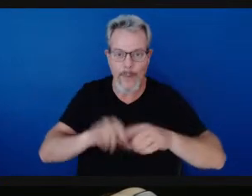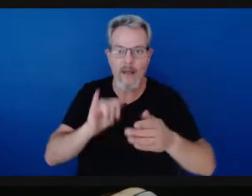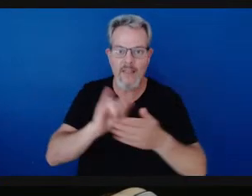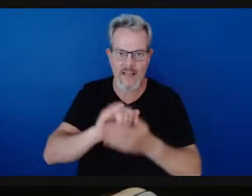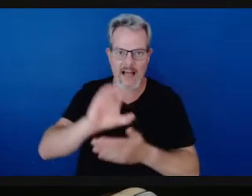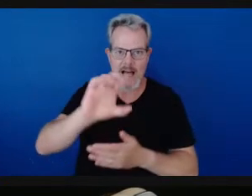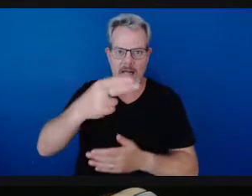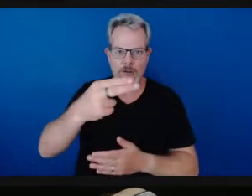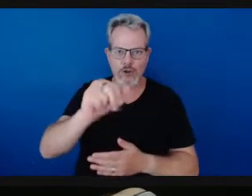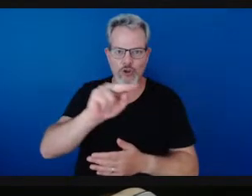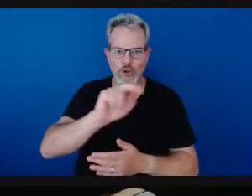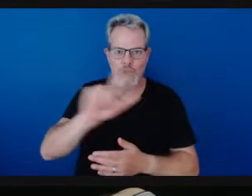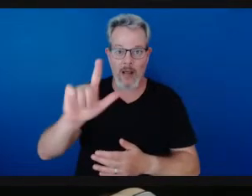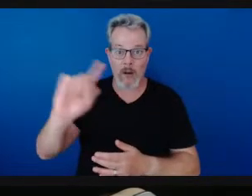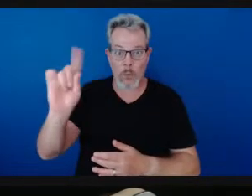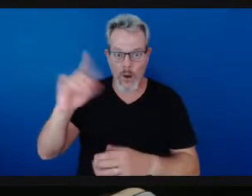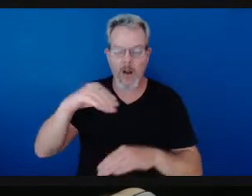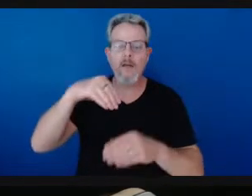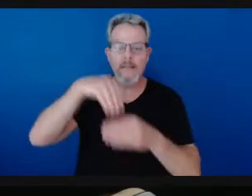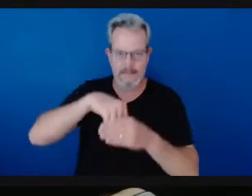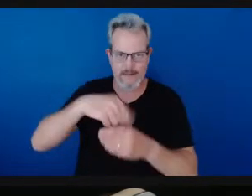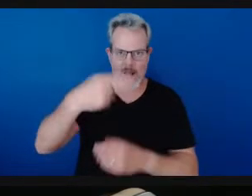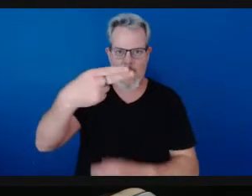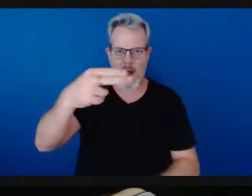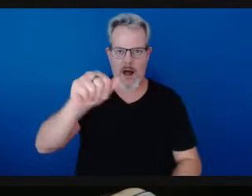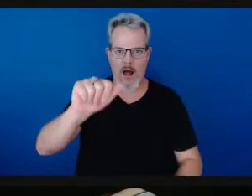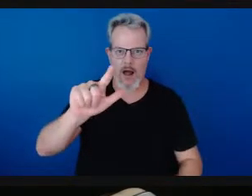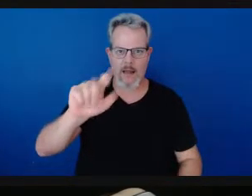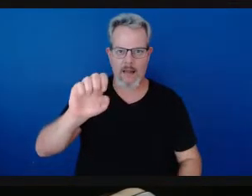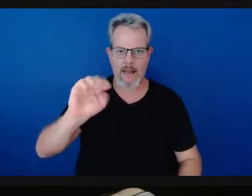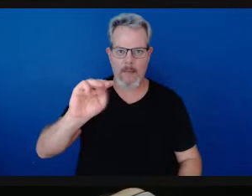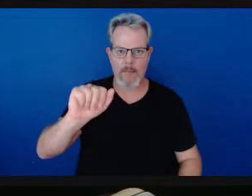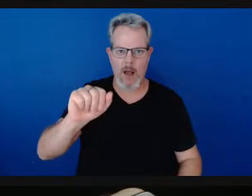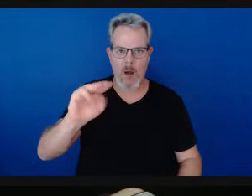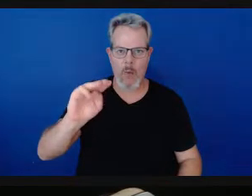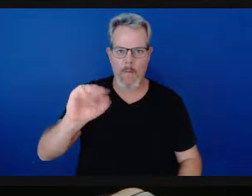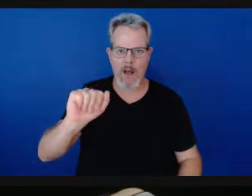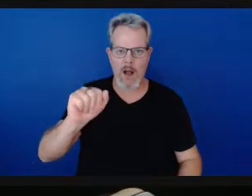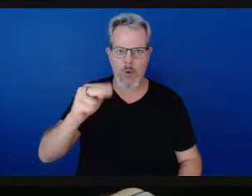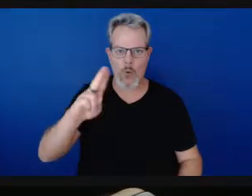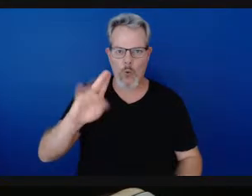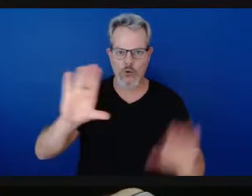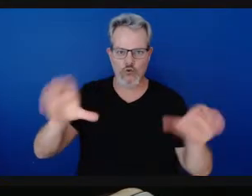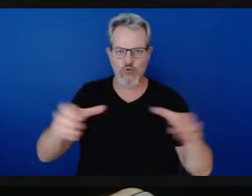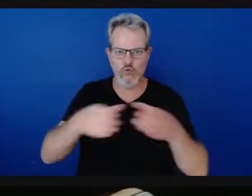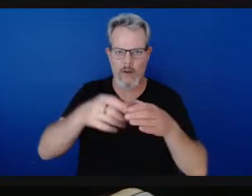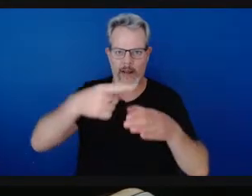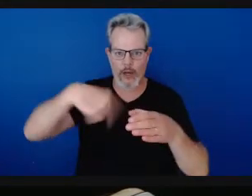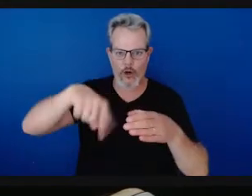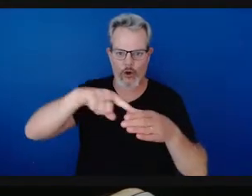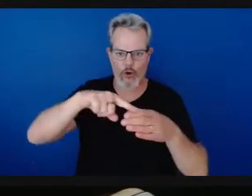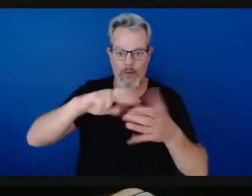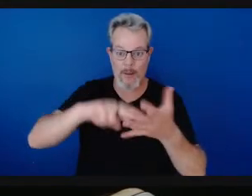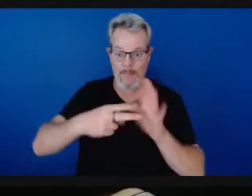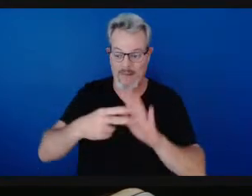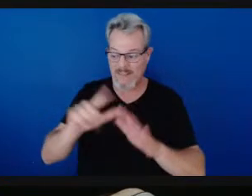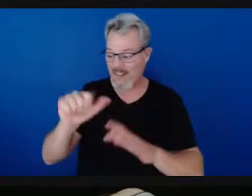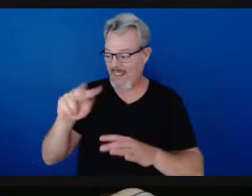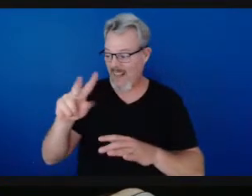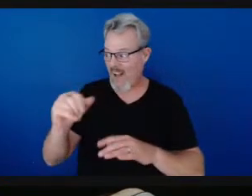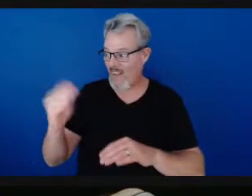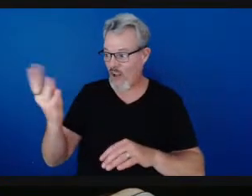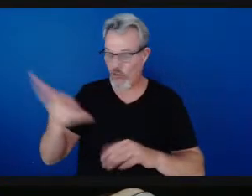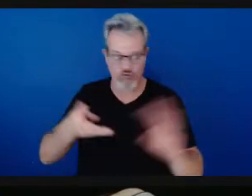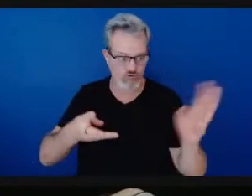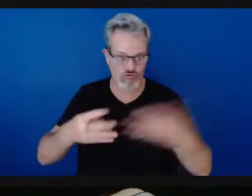into Haleʻimaumau crater right there. This little wedge right in here. So lava is coming out from all these vents and then very quickly